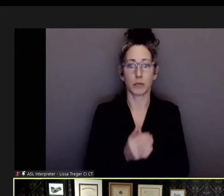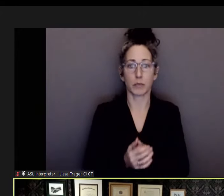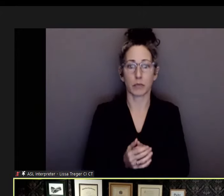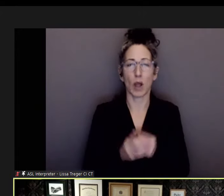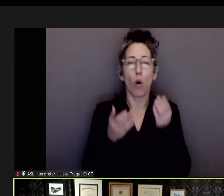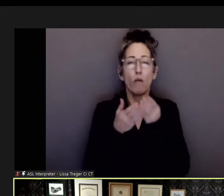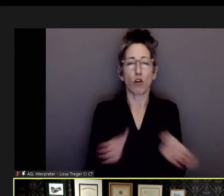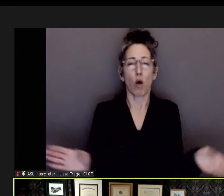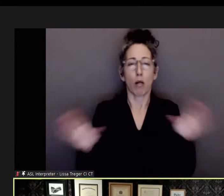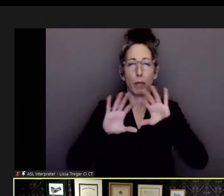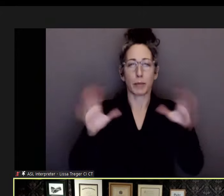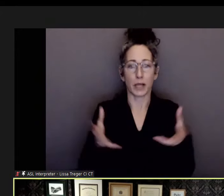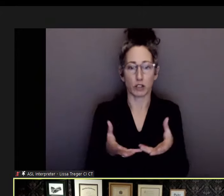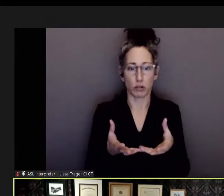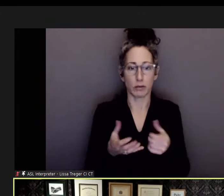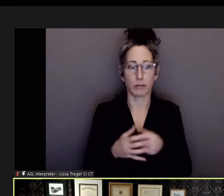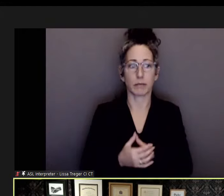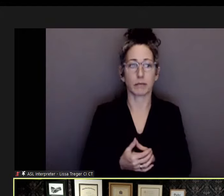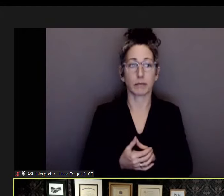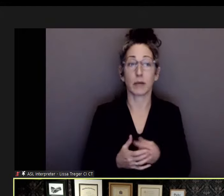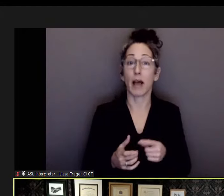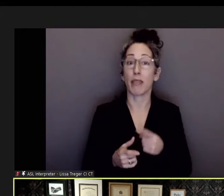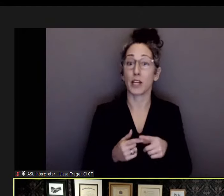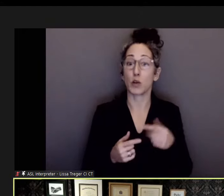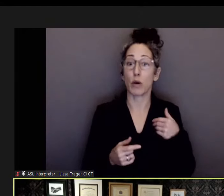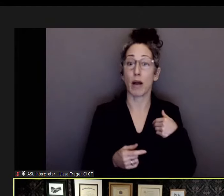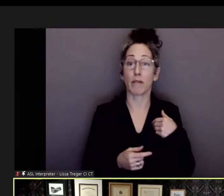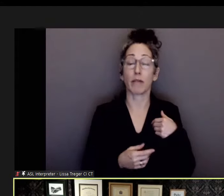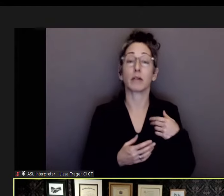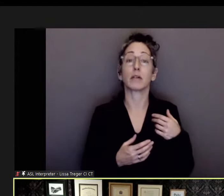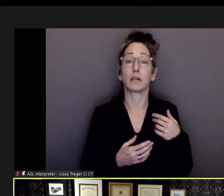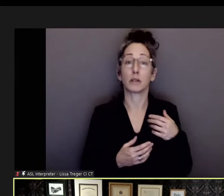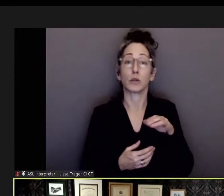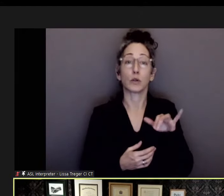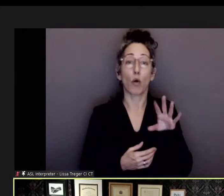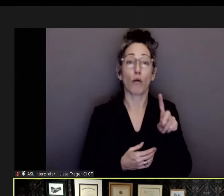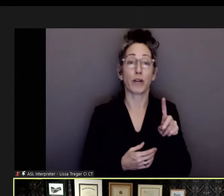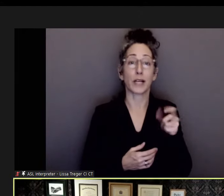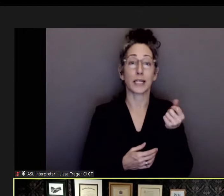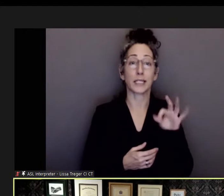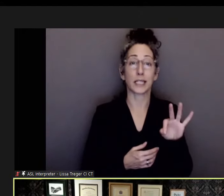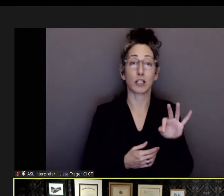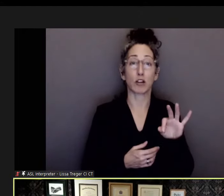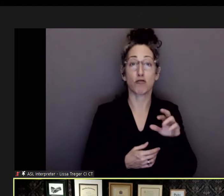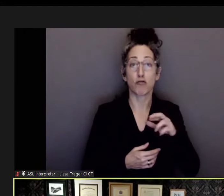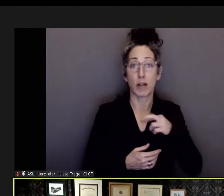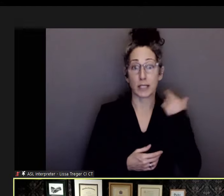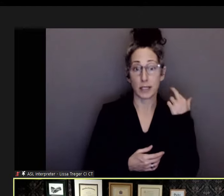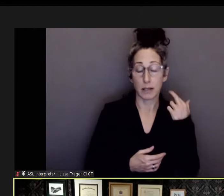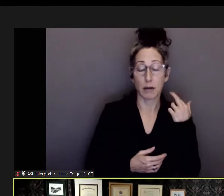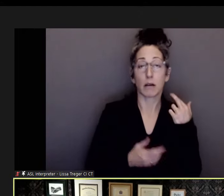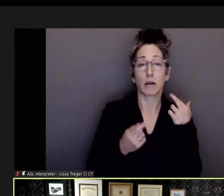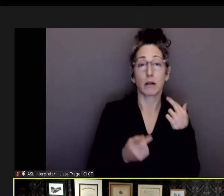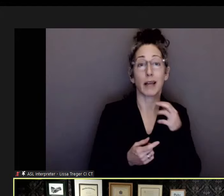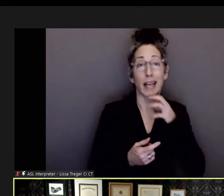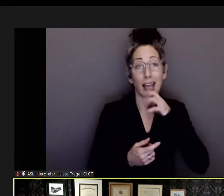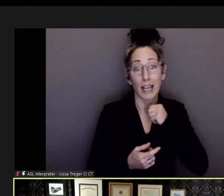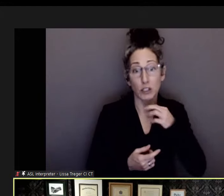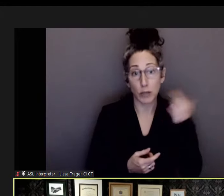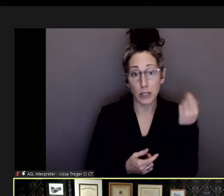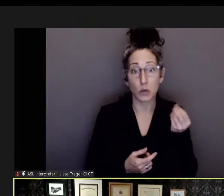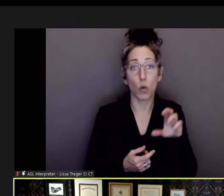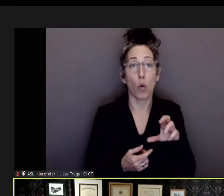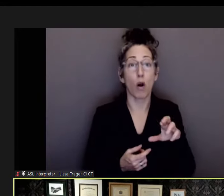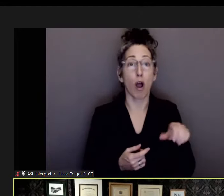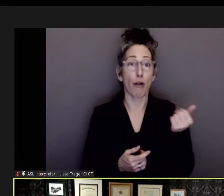If we look at then people who have risk for COVID-19, either by age or because they have